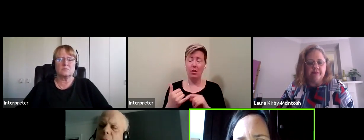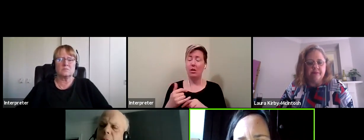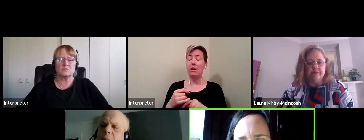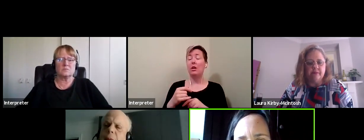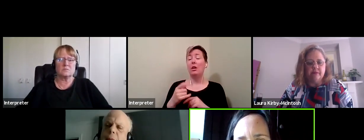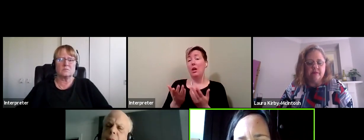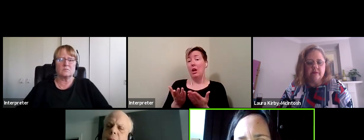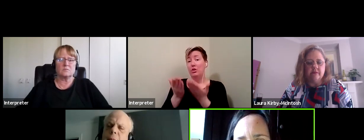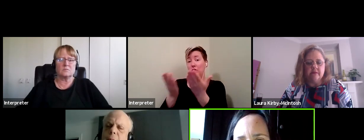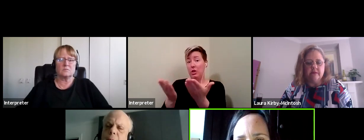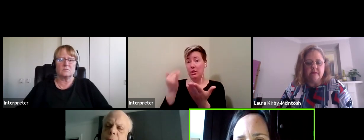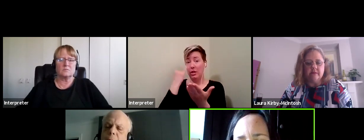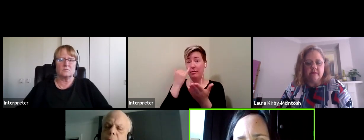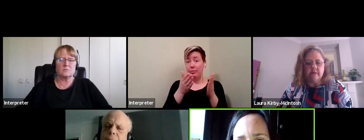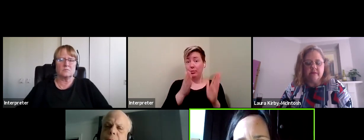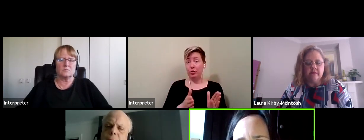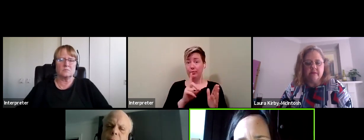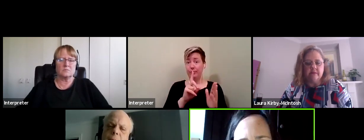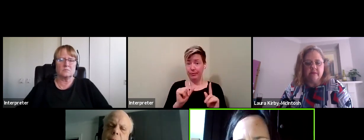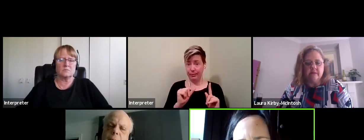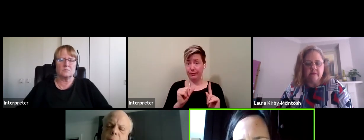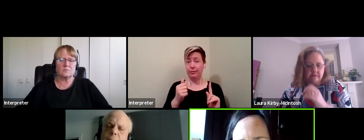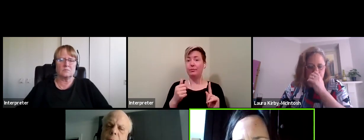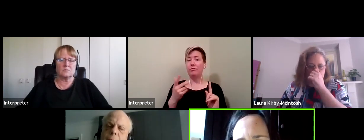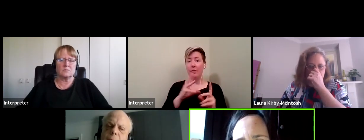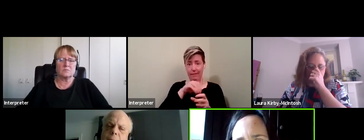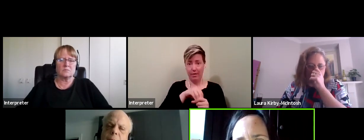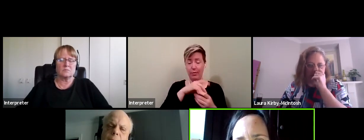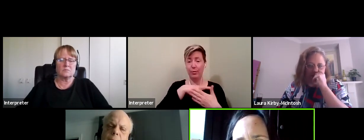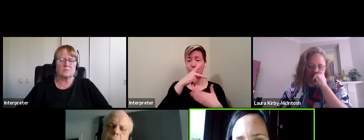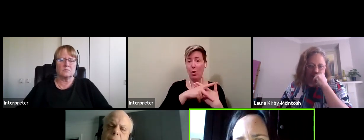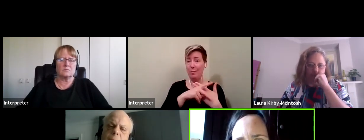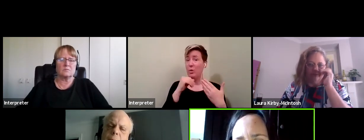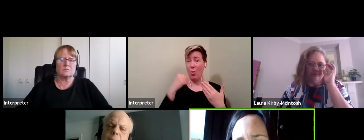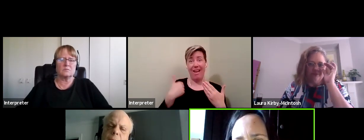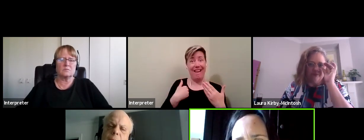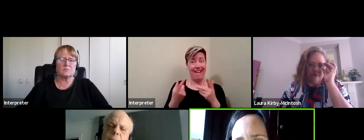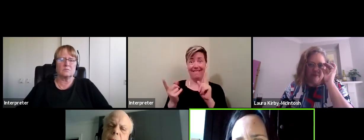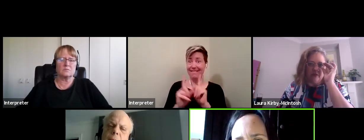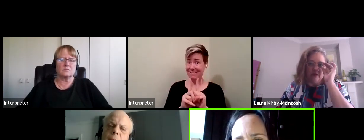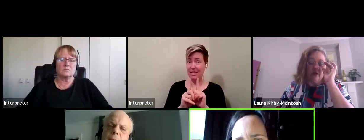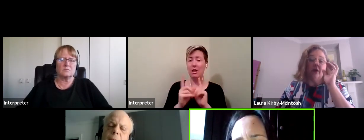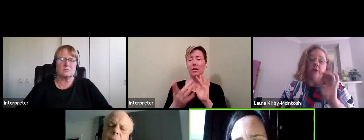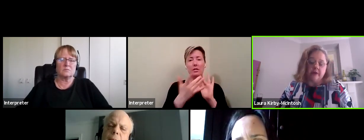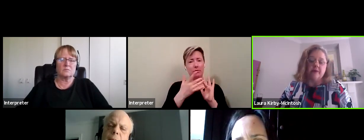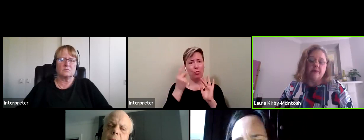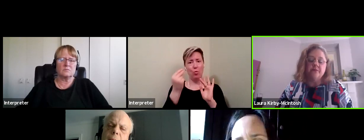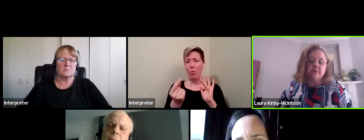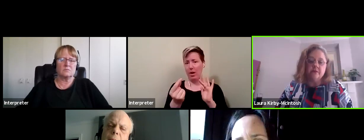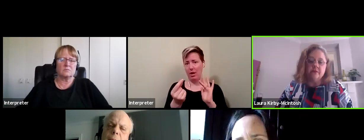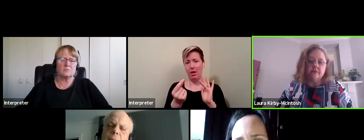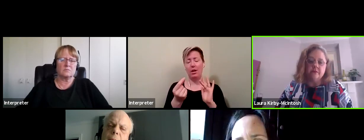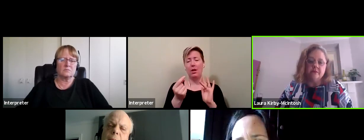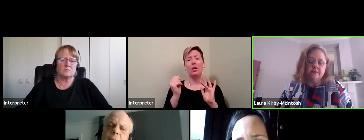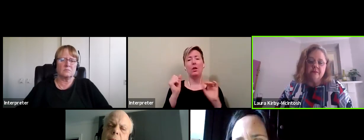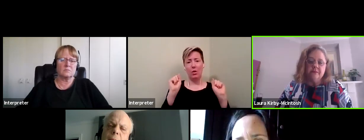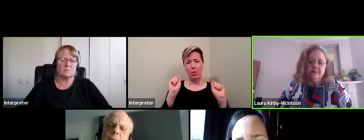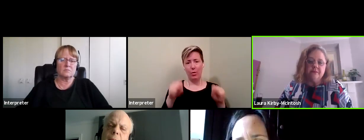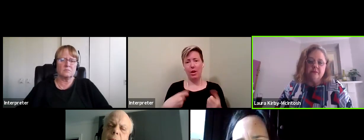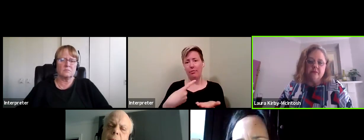the direct funding program is in a position where they don't have any attendance, they need Right. to get in touch with us right away. Okay. We can